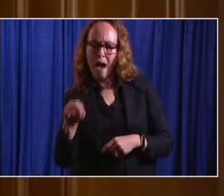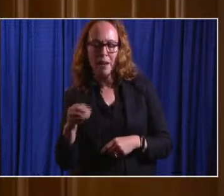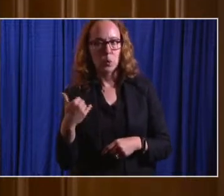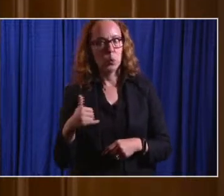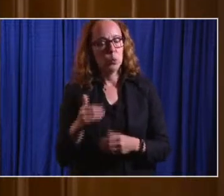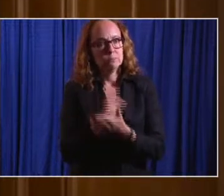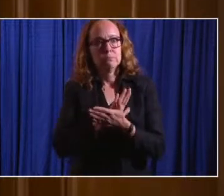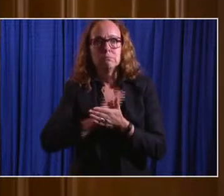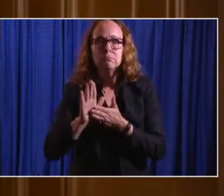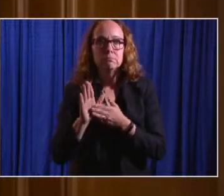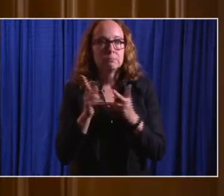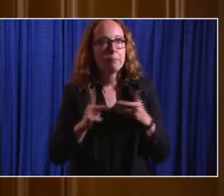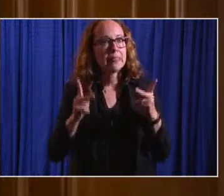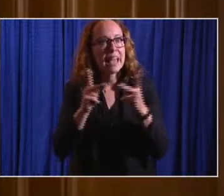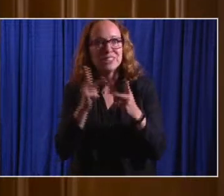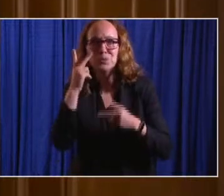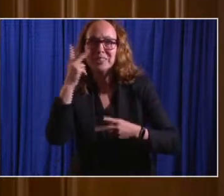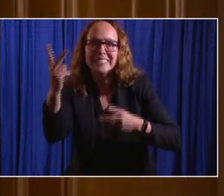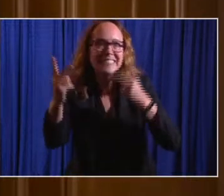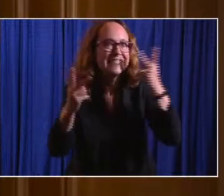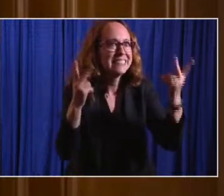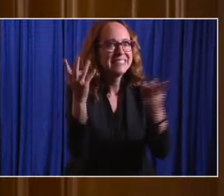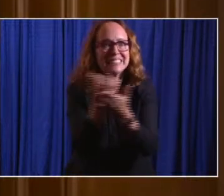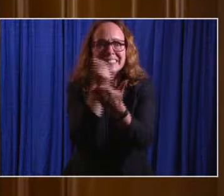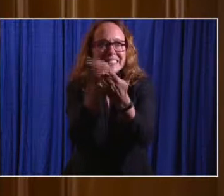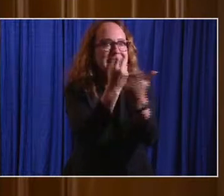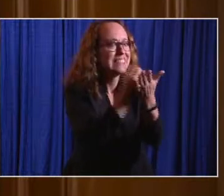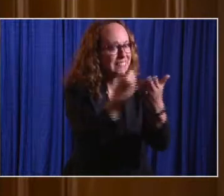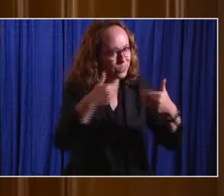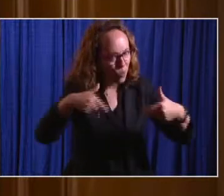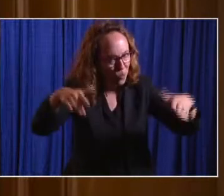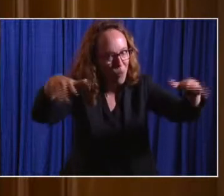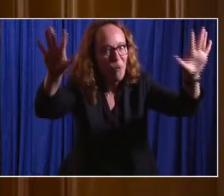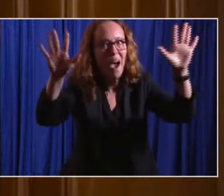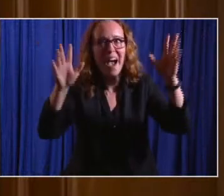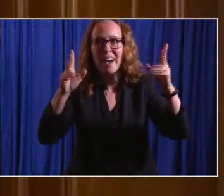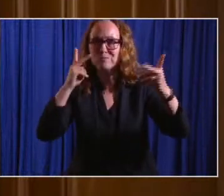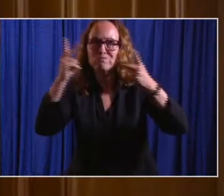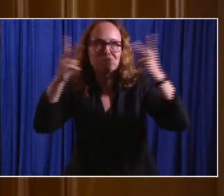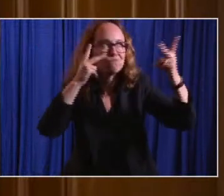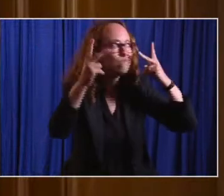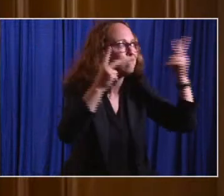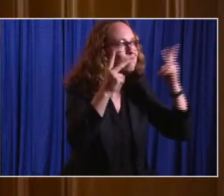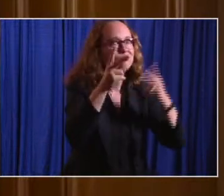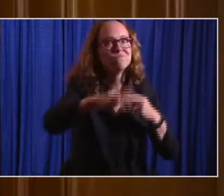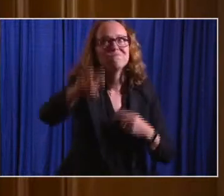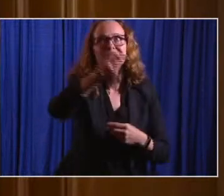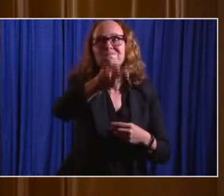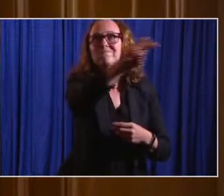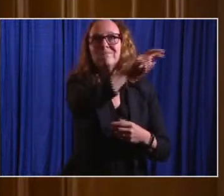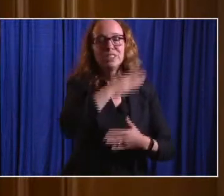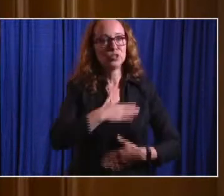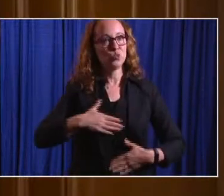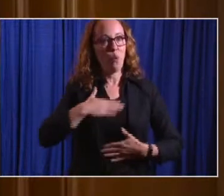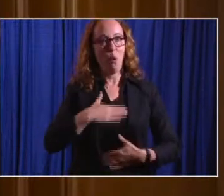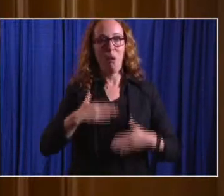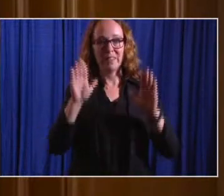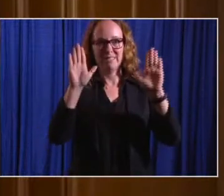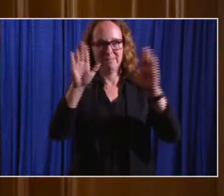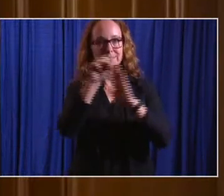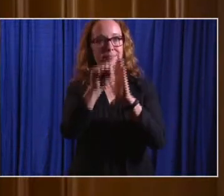just encourage everyone this summer to go out and enjoy our great state. So I think now, Eric, we are